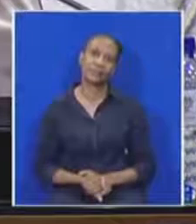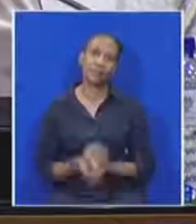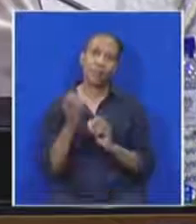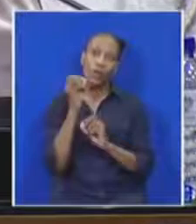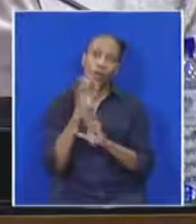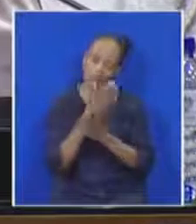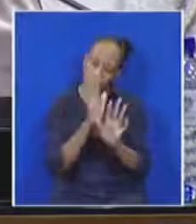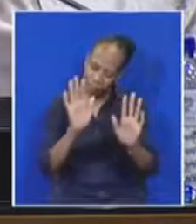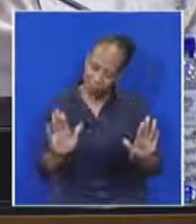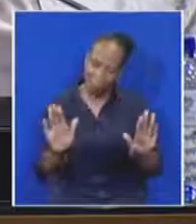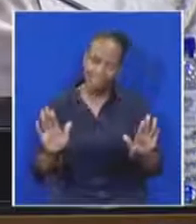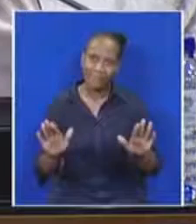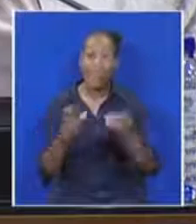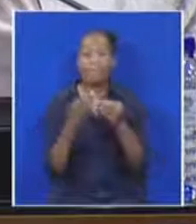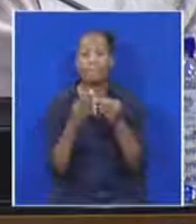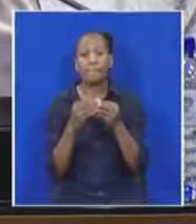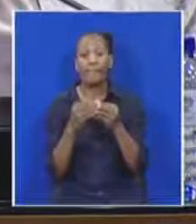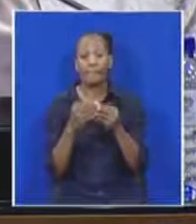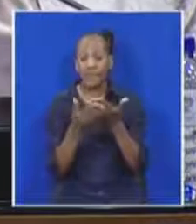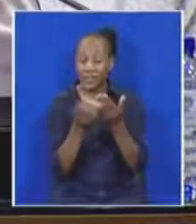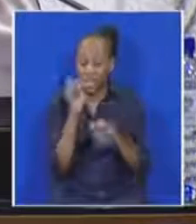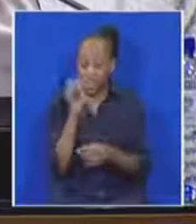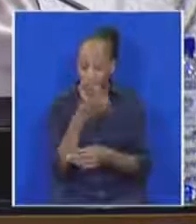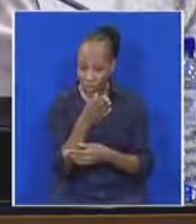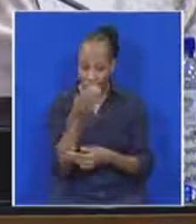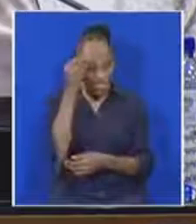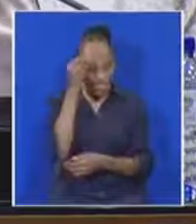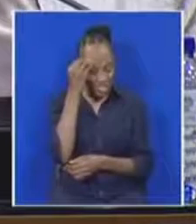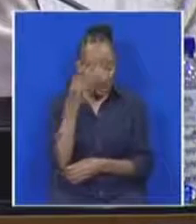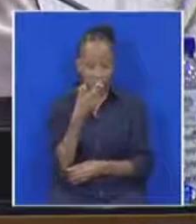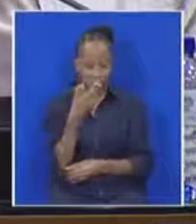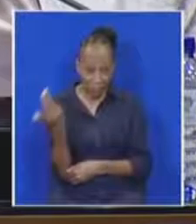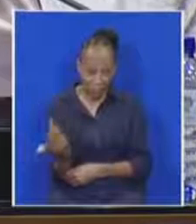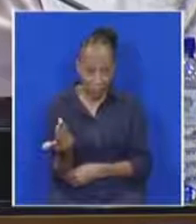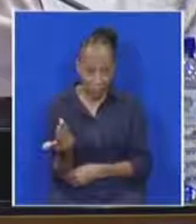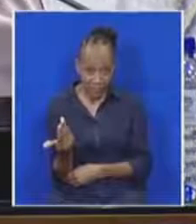Or if honorable members are really not interested in the business of the day,